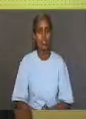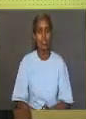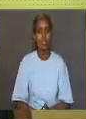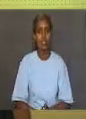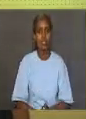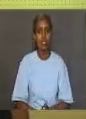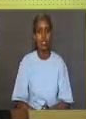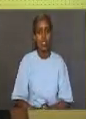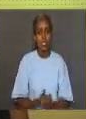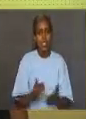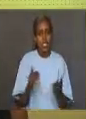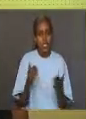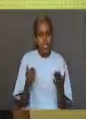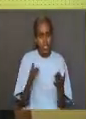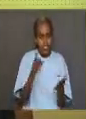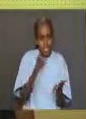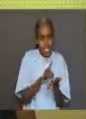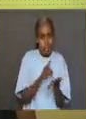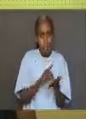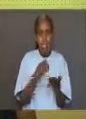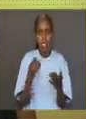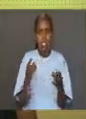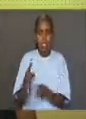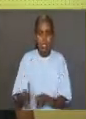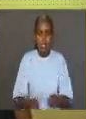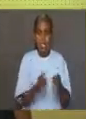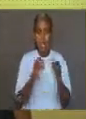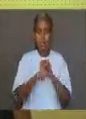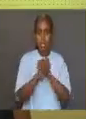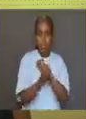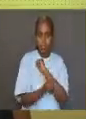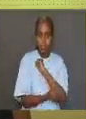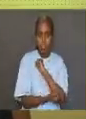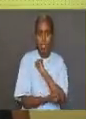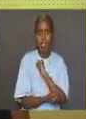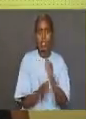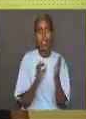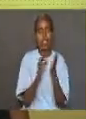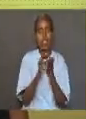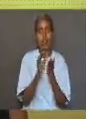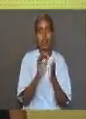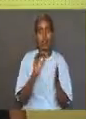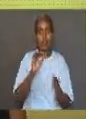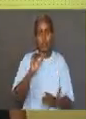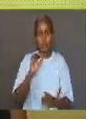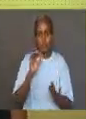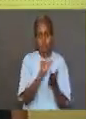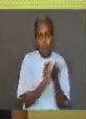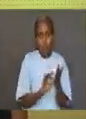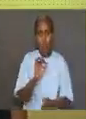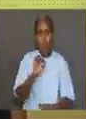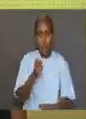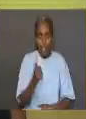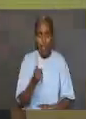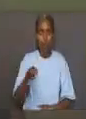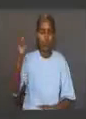Our decimal system is based on numbers of the form 10 to the power of